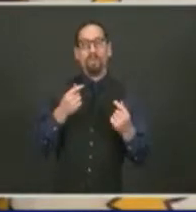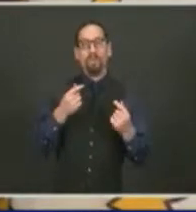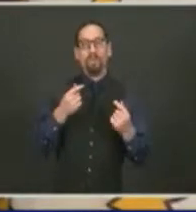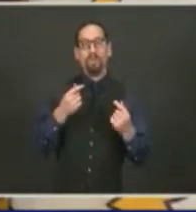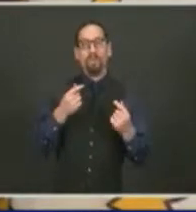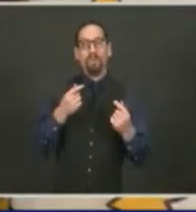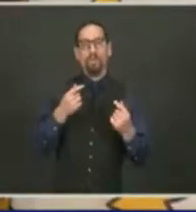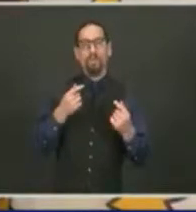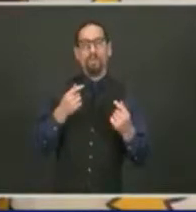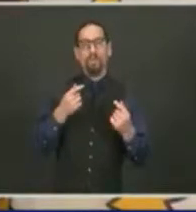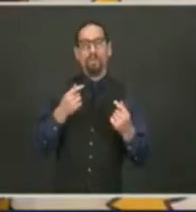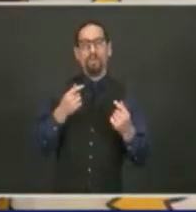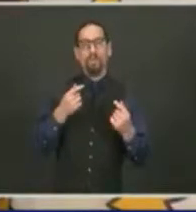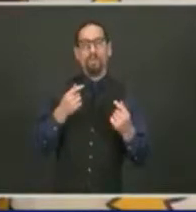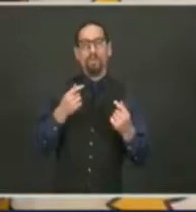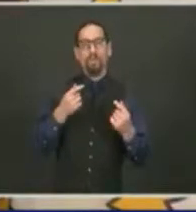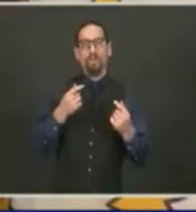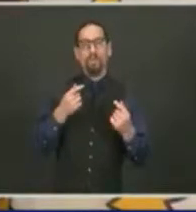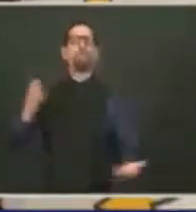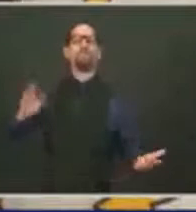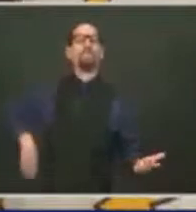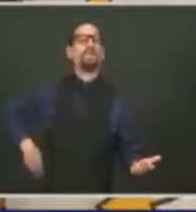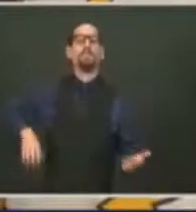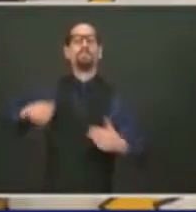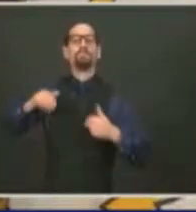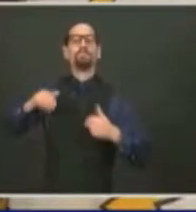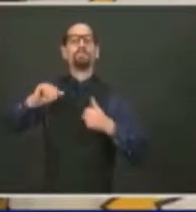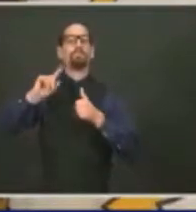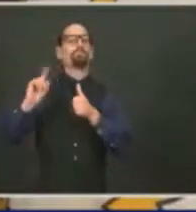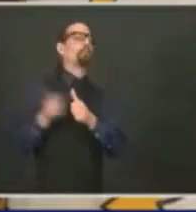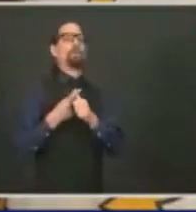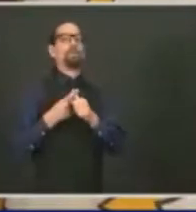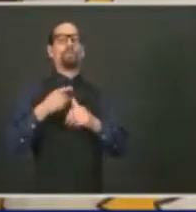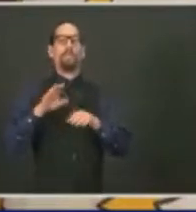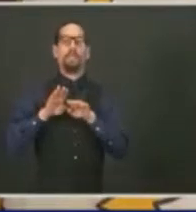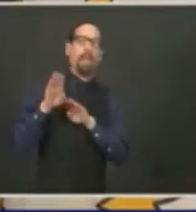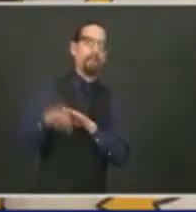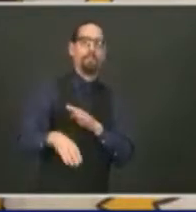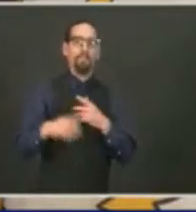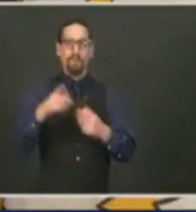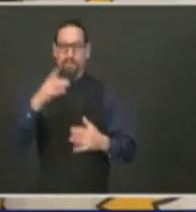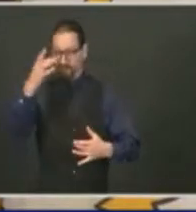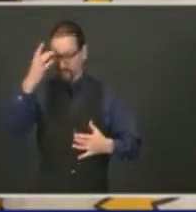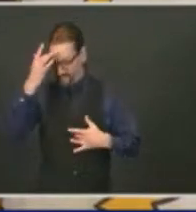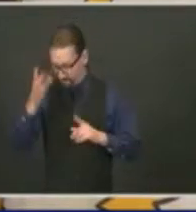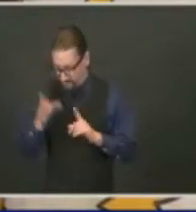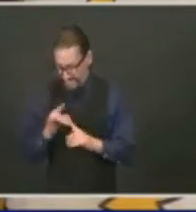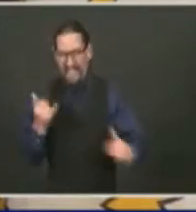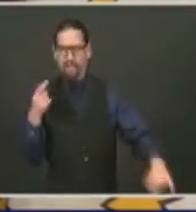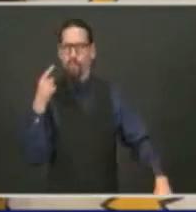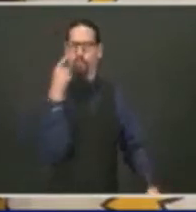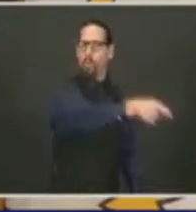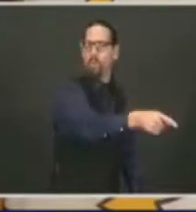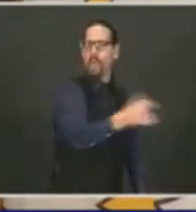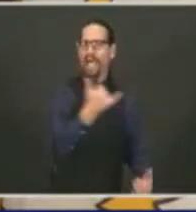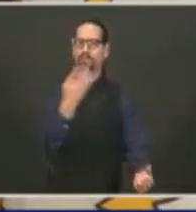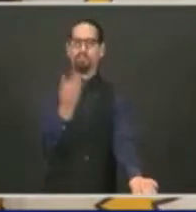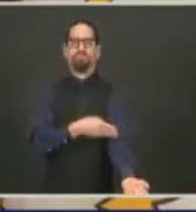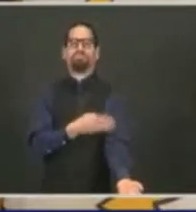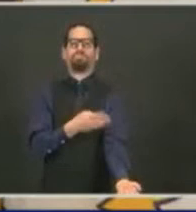you early in this. So if you get a test, I have limited supply, right? So what we've done is if you're